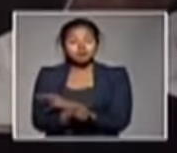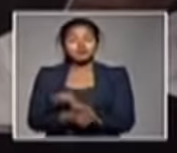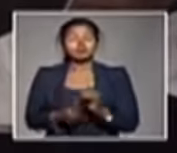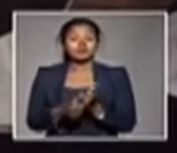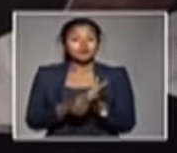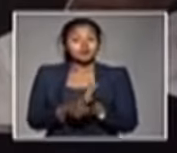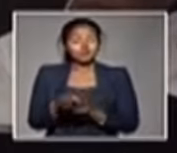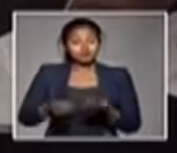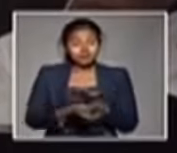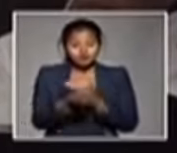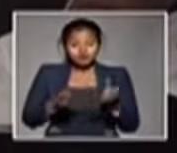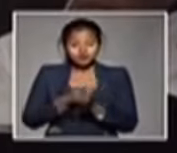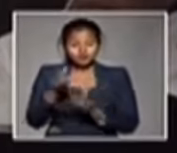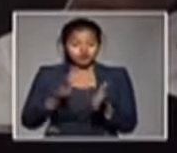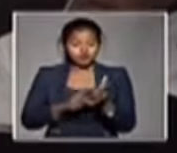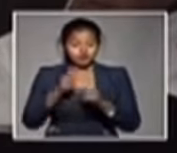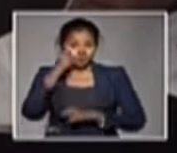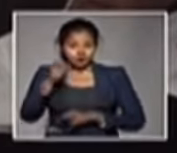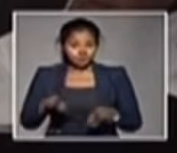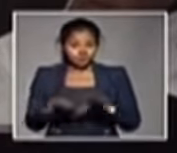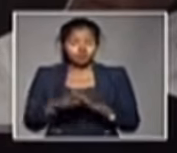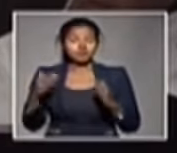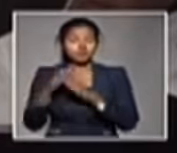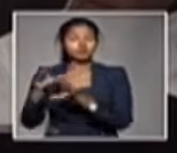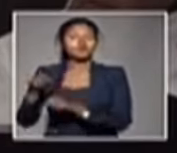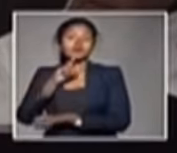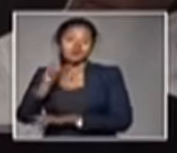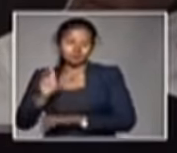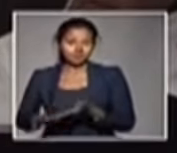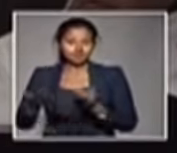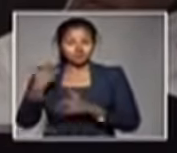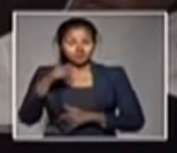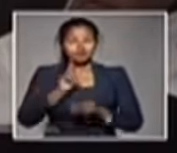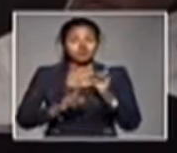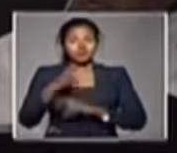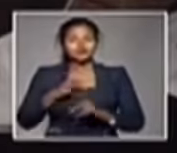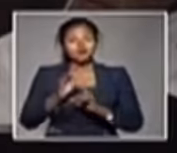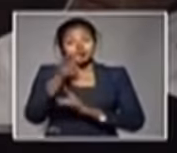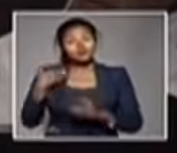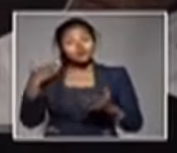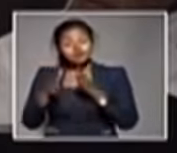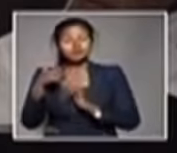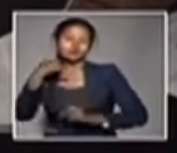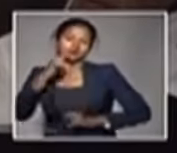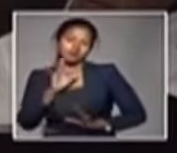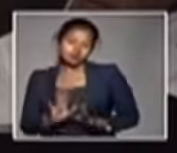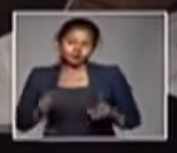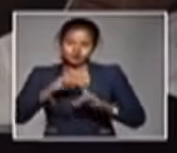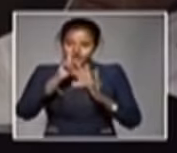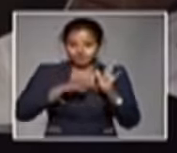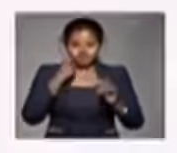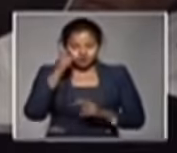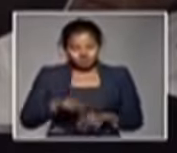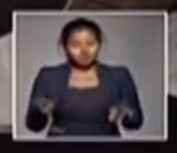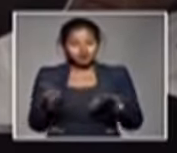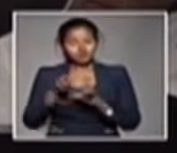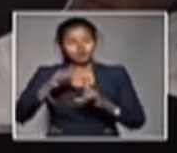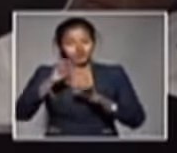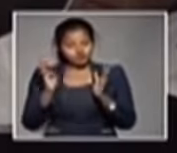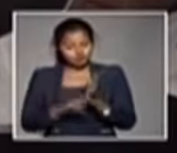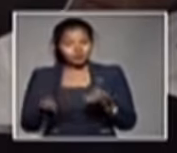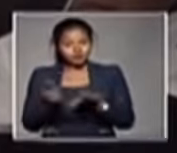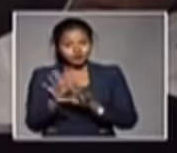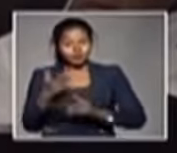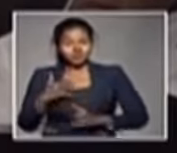as Pottanaufer opposite his residence. That is why she asked me to speak to the President, Pooja Jayasundara, and the Prime Minister to